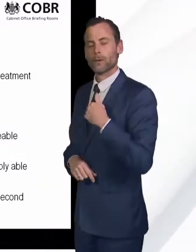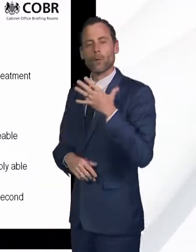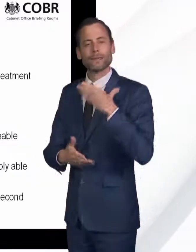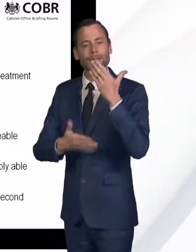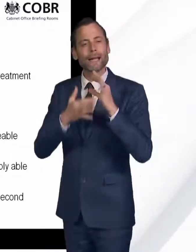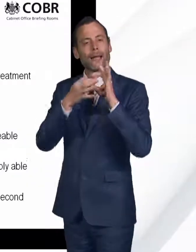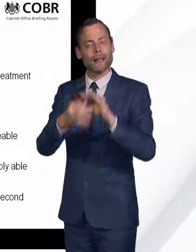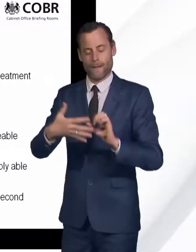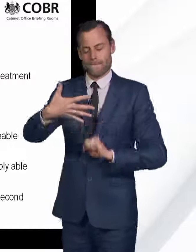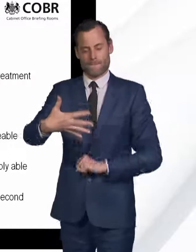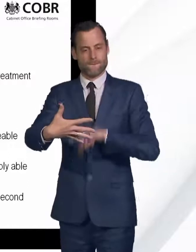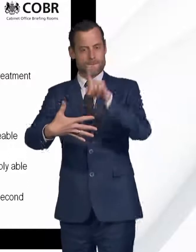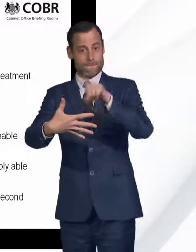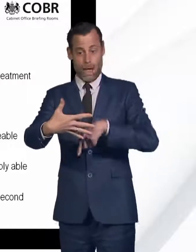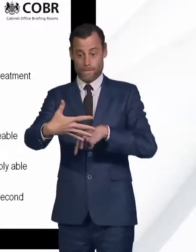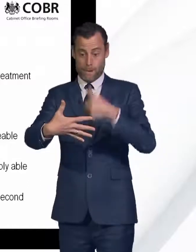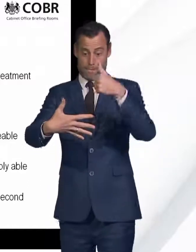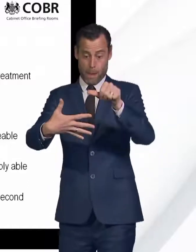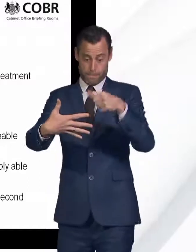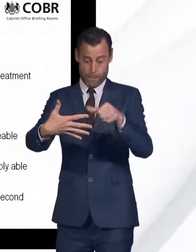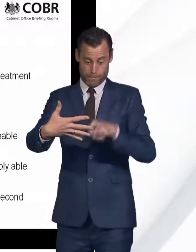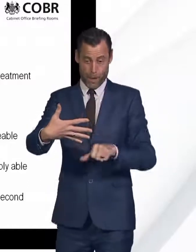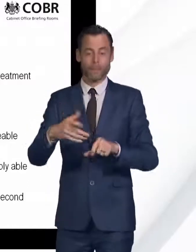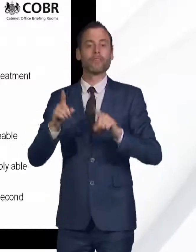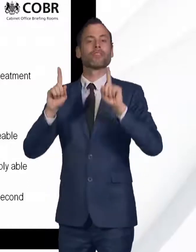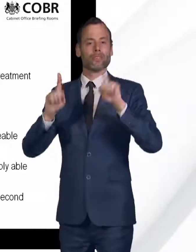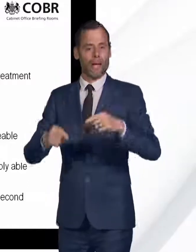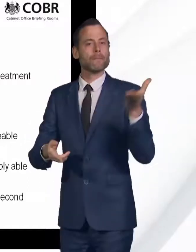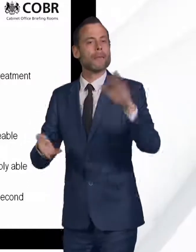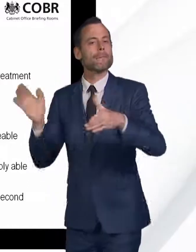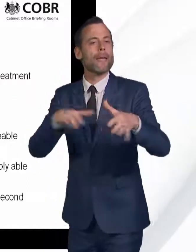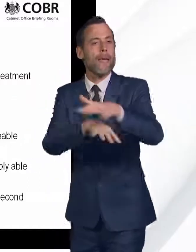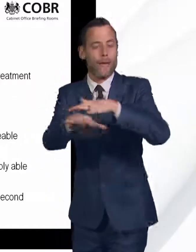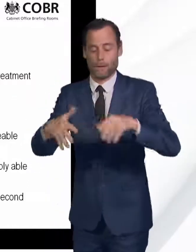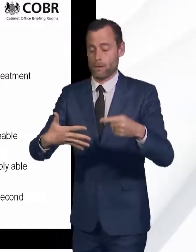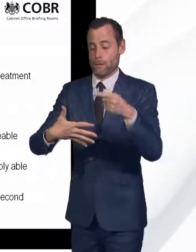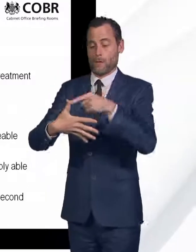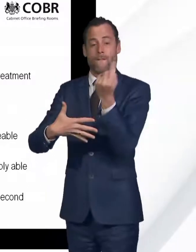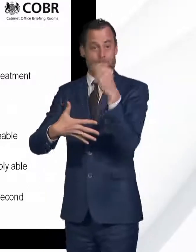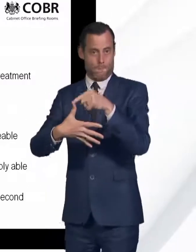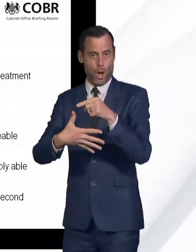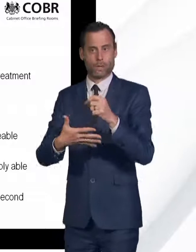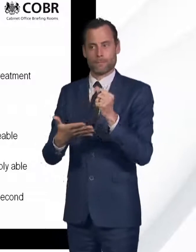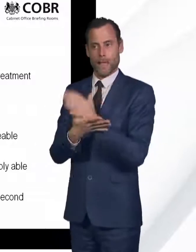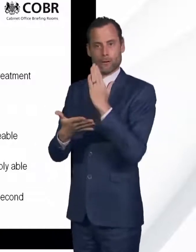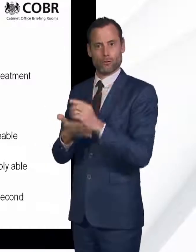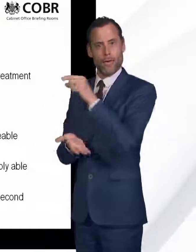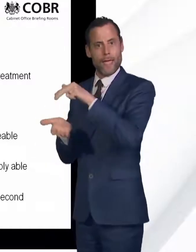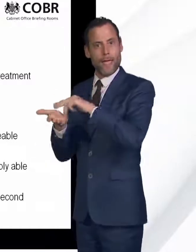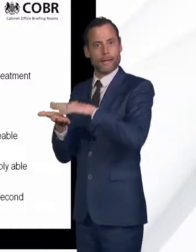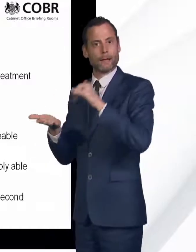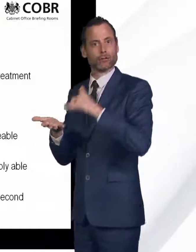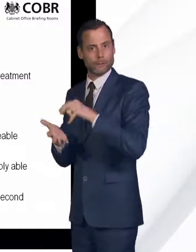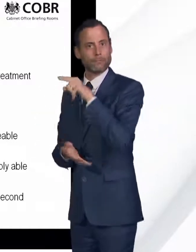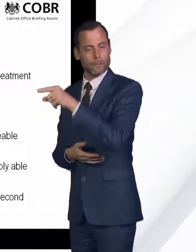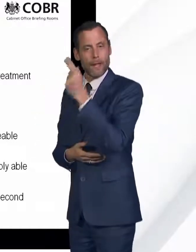tests for adjusting the lockdown. So the first of those is that the NHS shall have sufficient capacity to provide